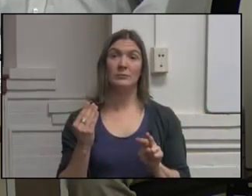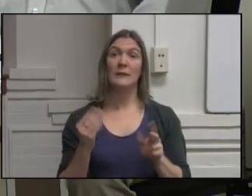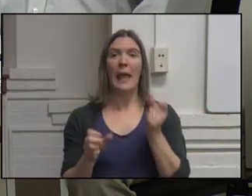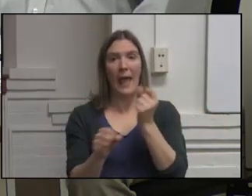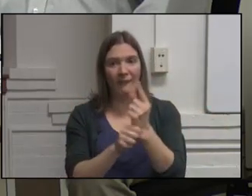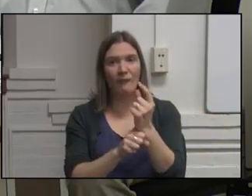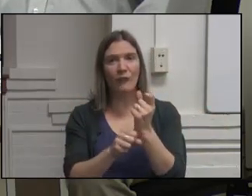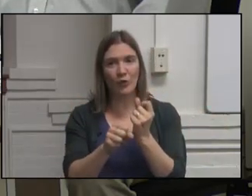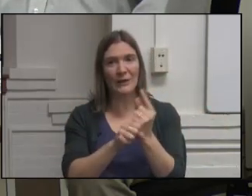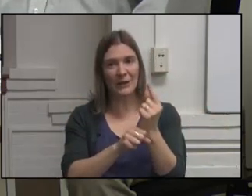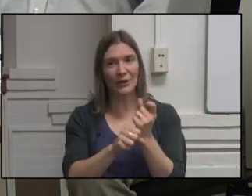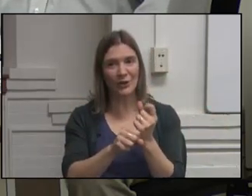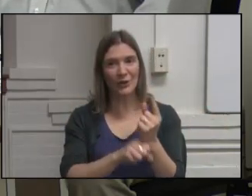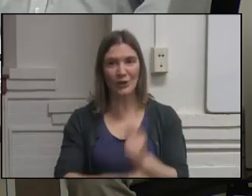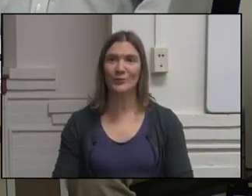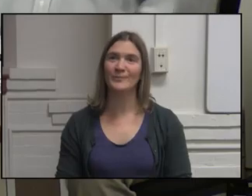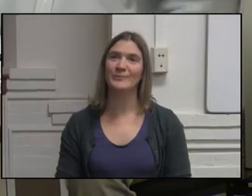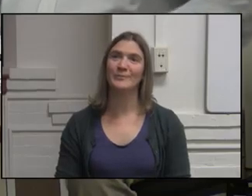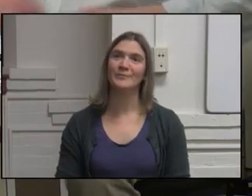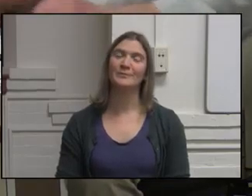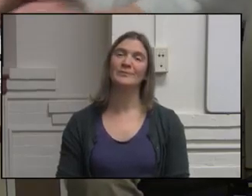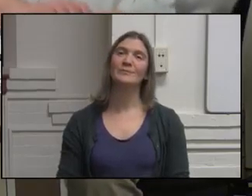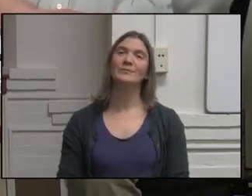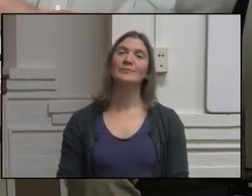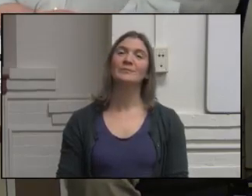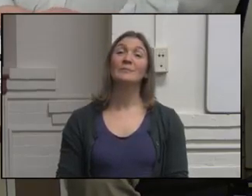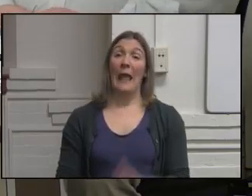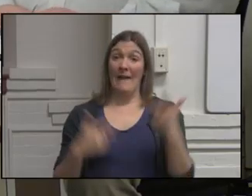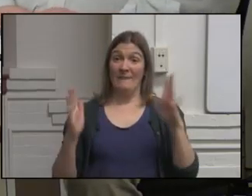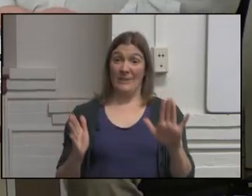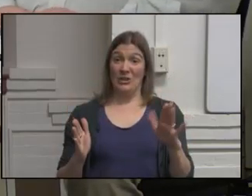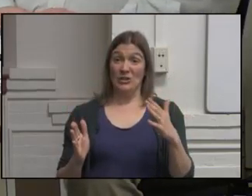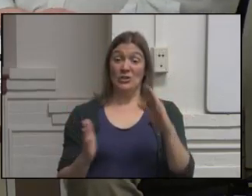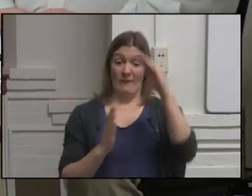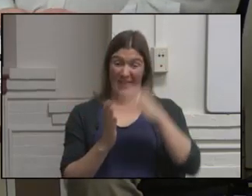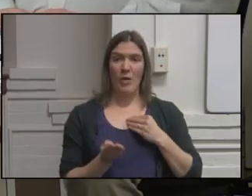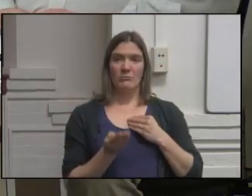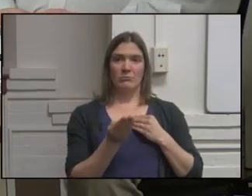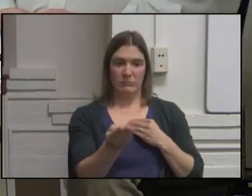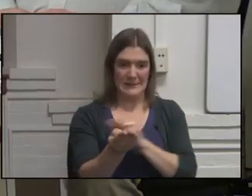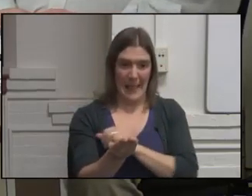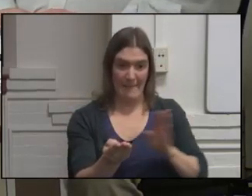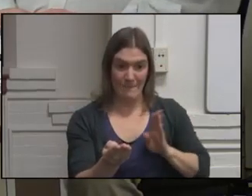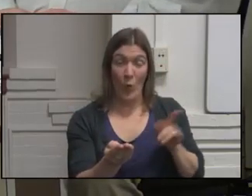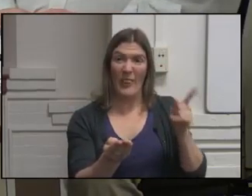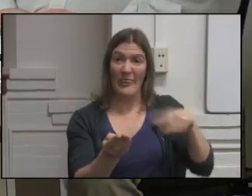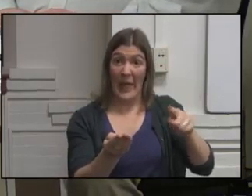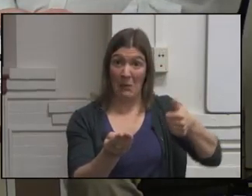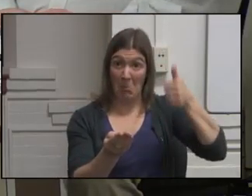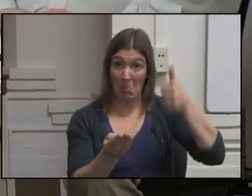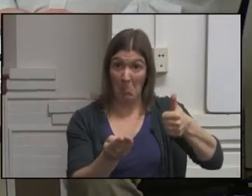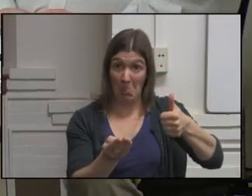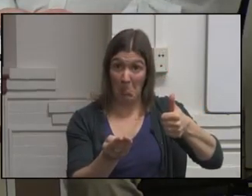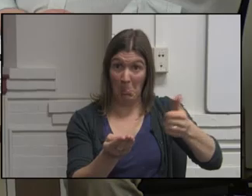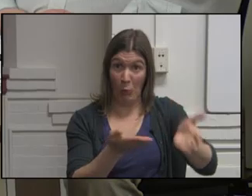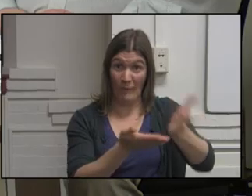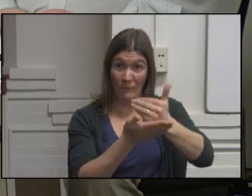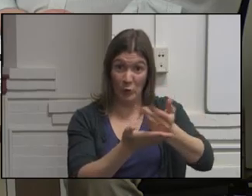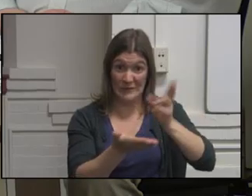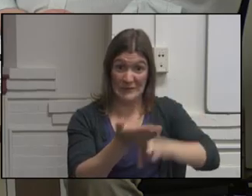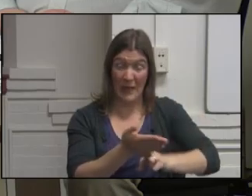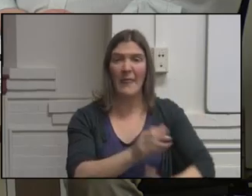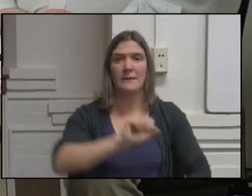annually and bring it before the select board and have someone on the select board review it and